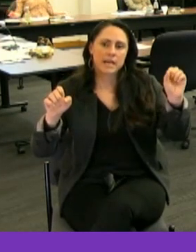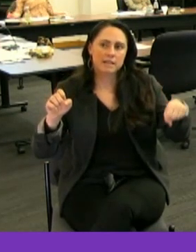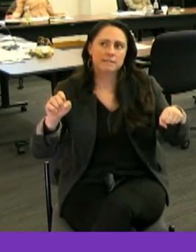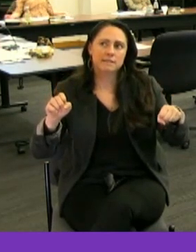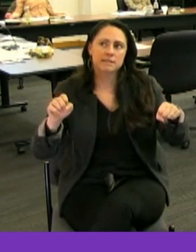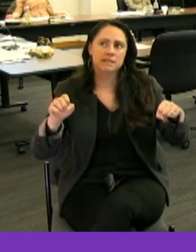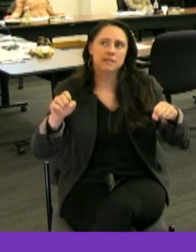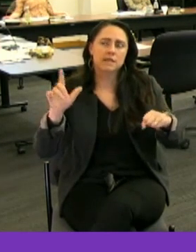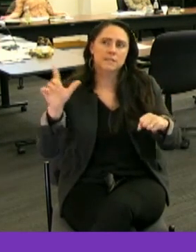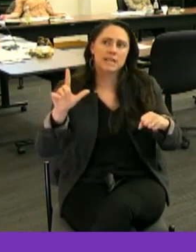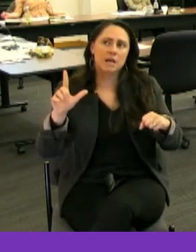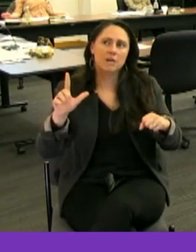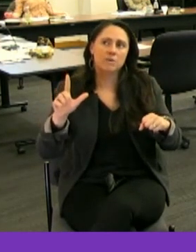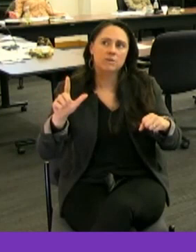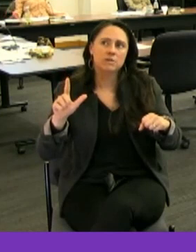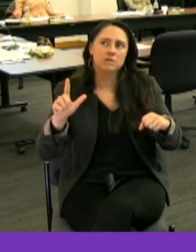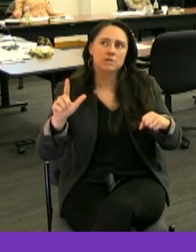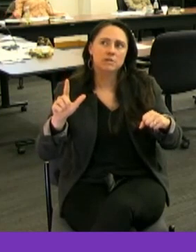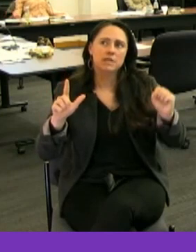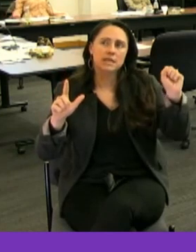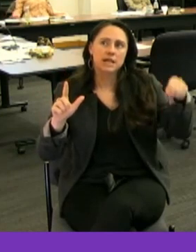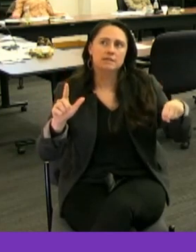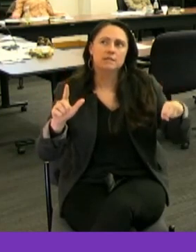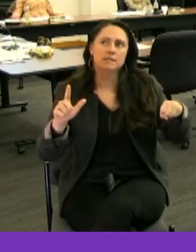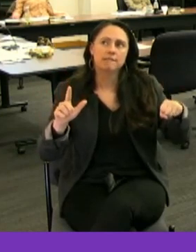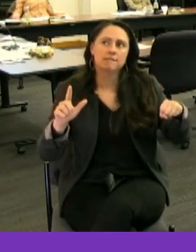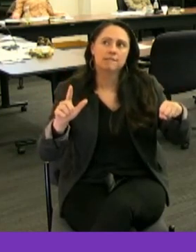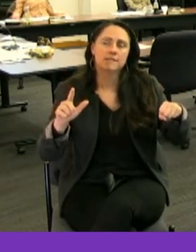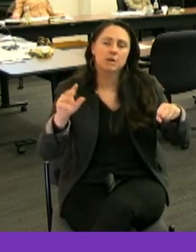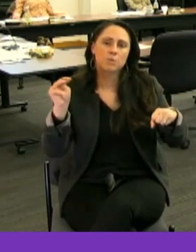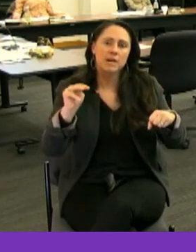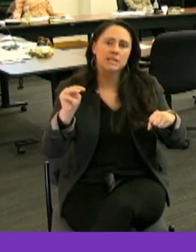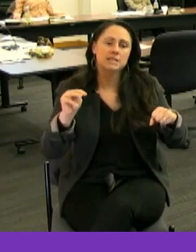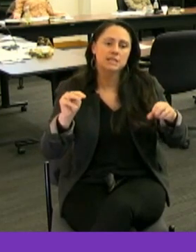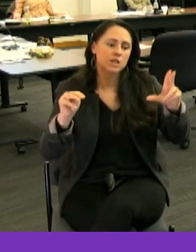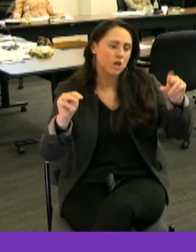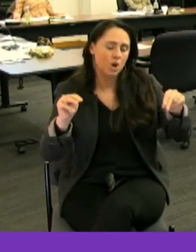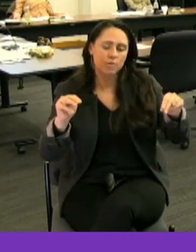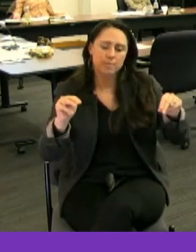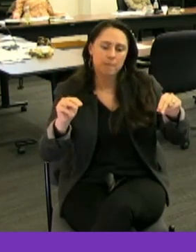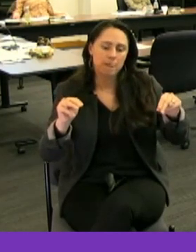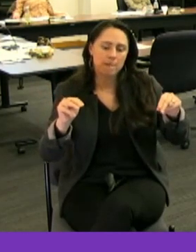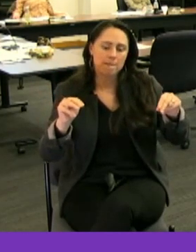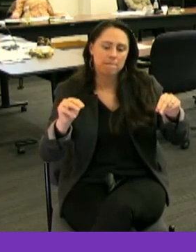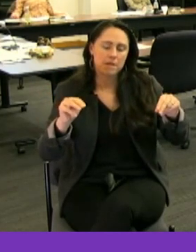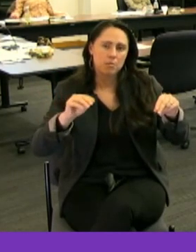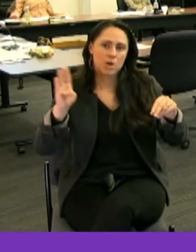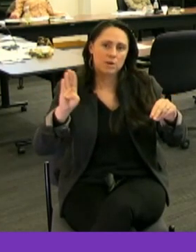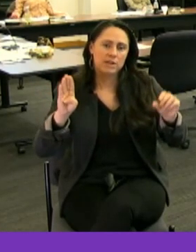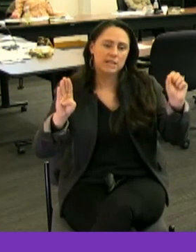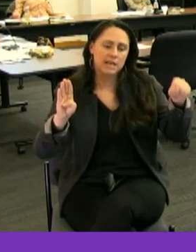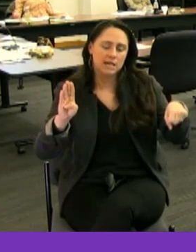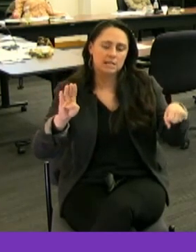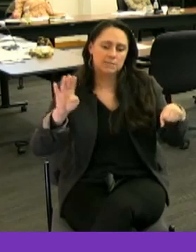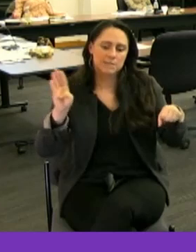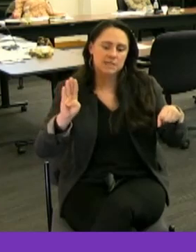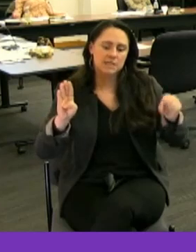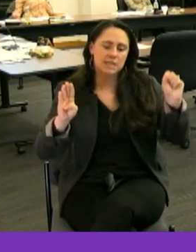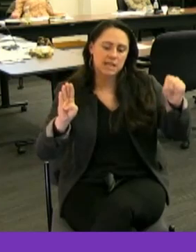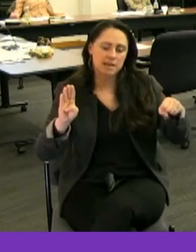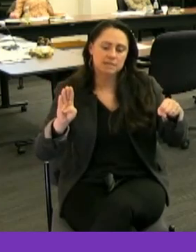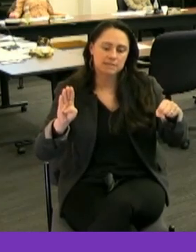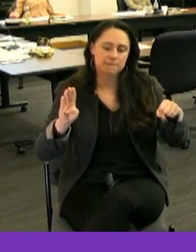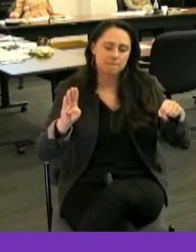Yes. Lozano. Yes. Morales. No. Broderick. Yes. Kaczynski.